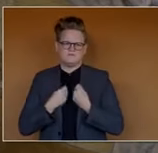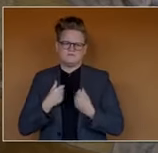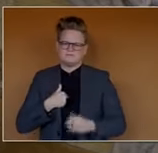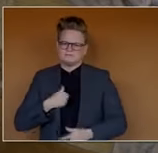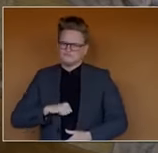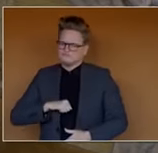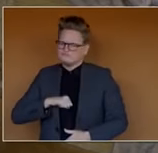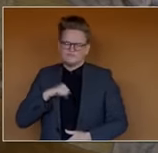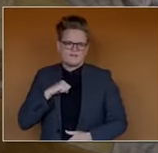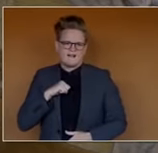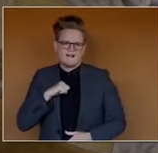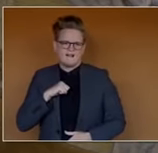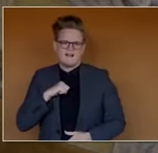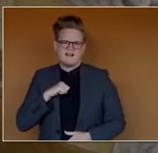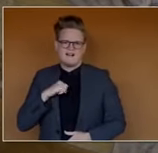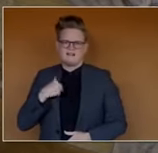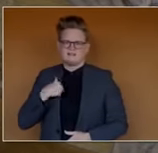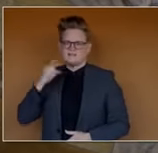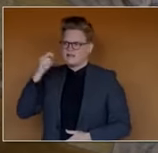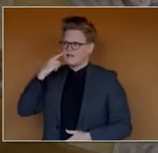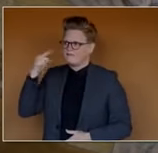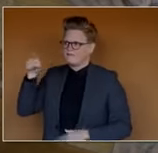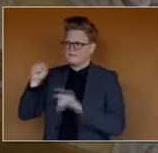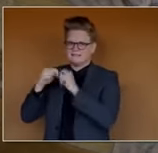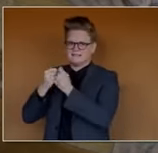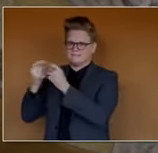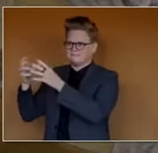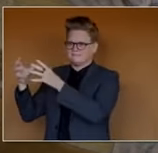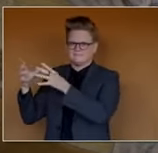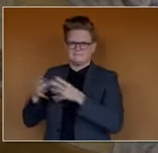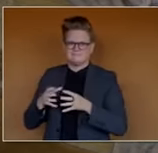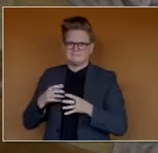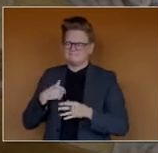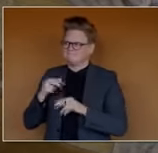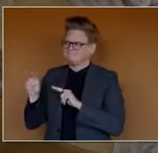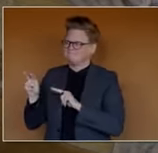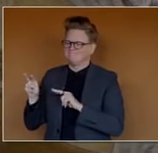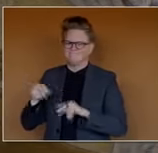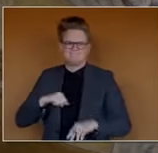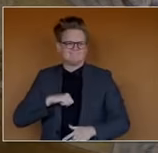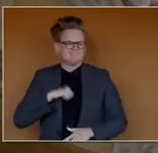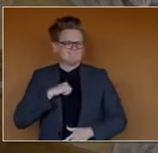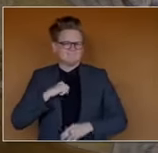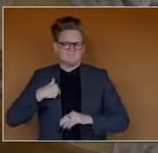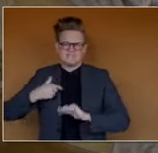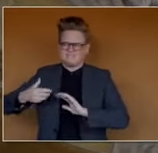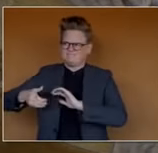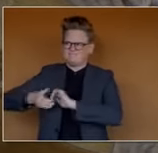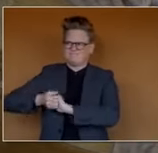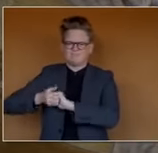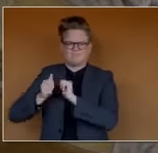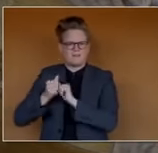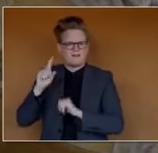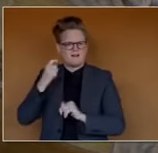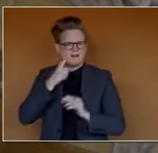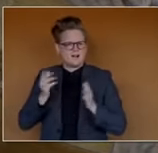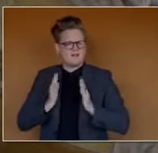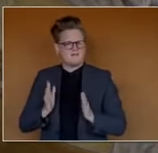today. We join this governor in lifting up a just recovery.